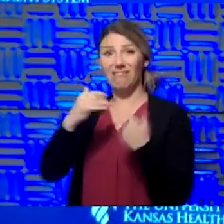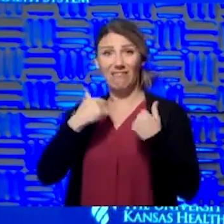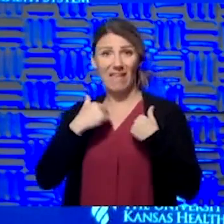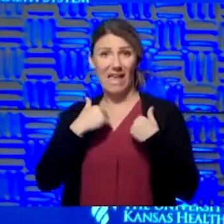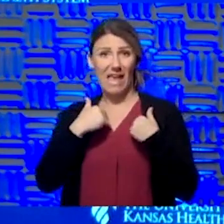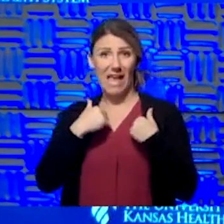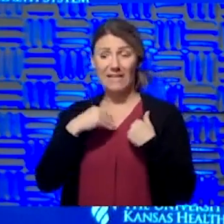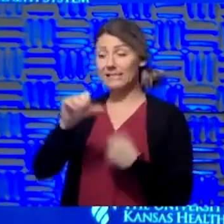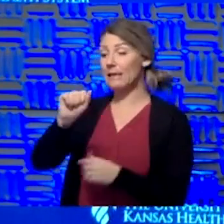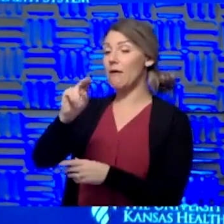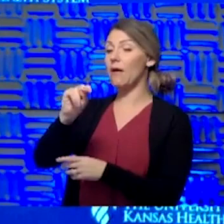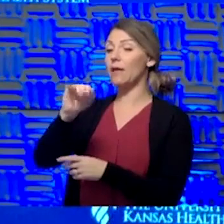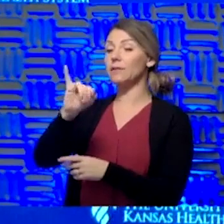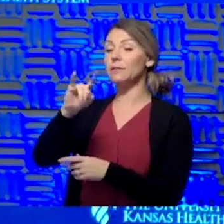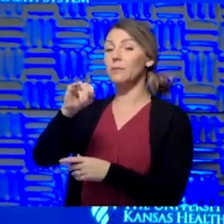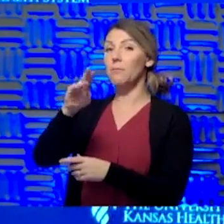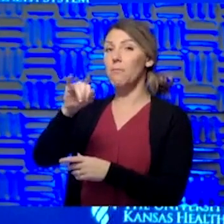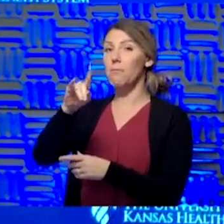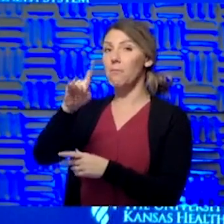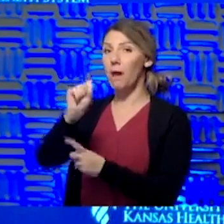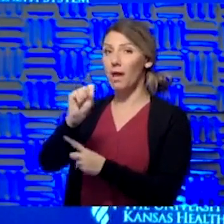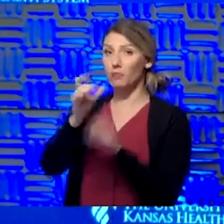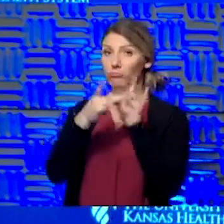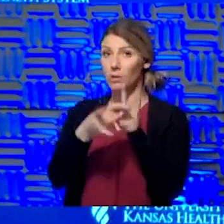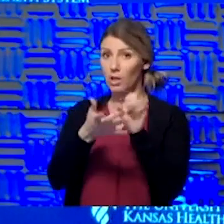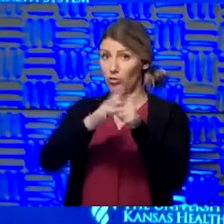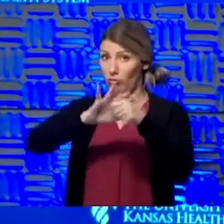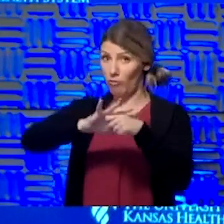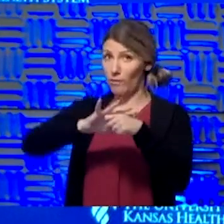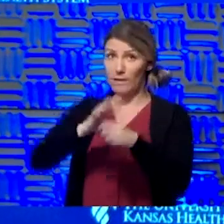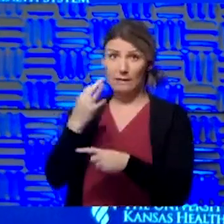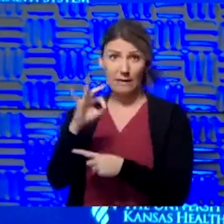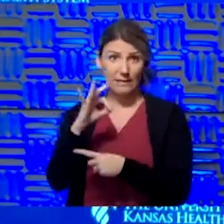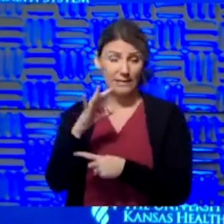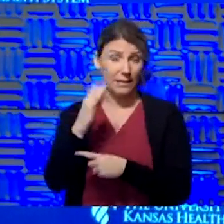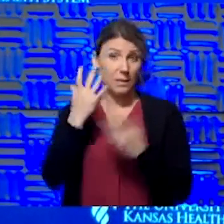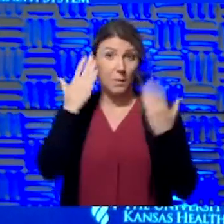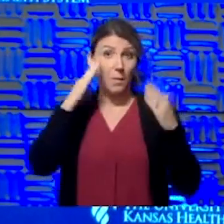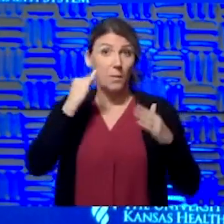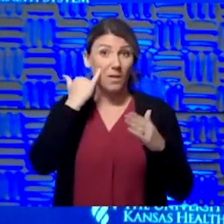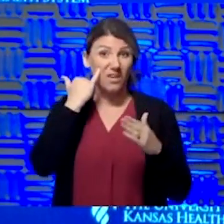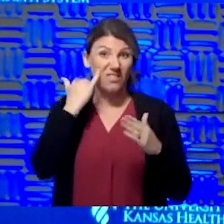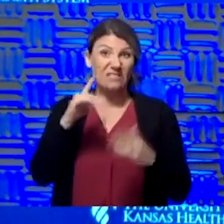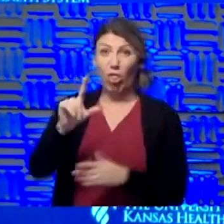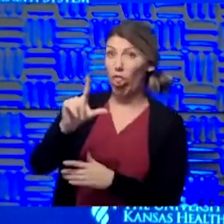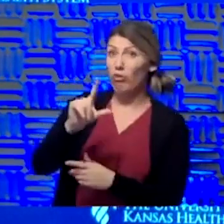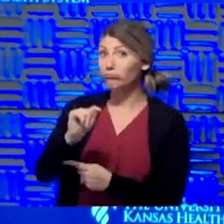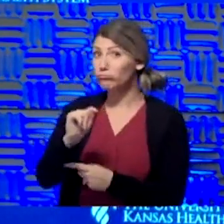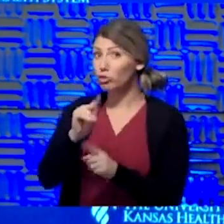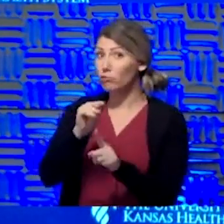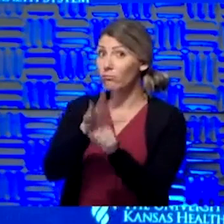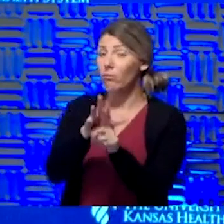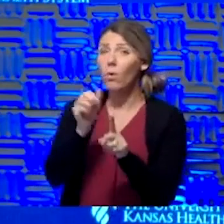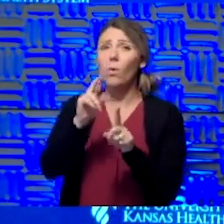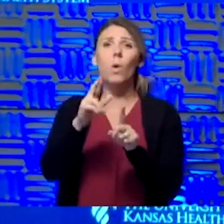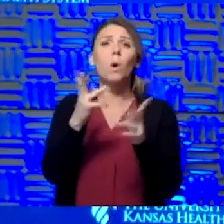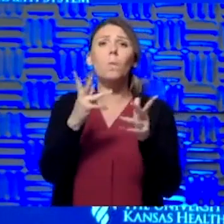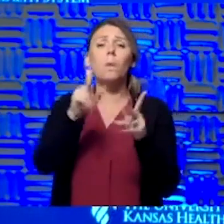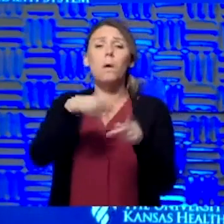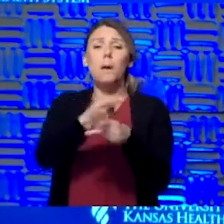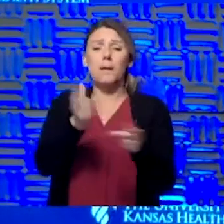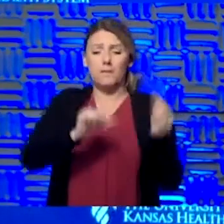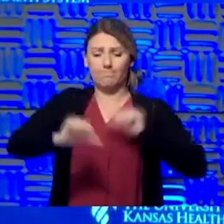to COVID-19, and we don't yet know if those are long-term, those have a long-term effect. What type of